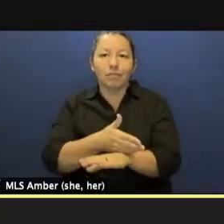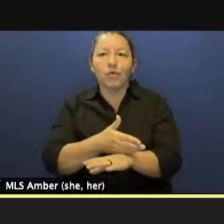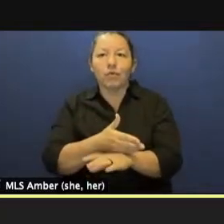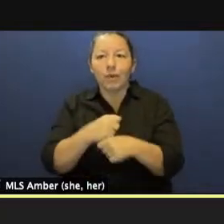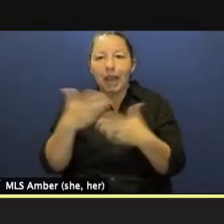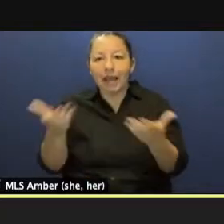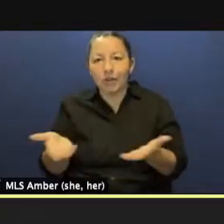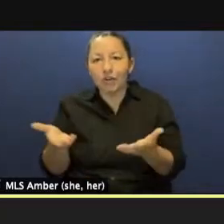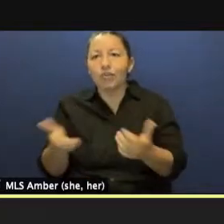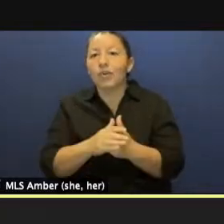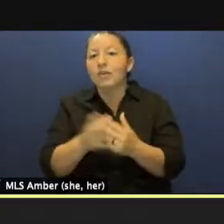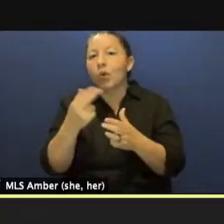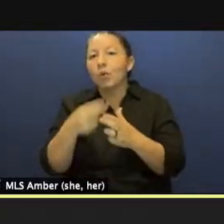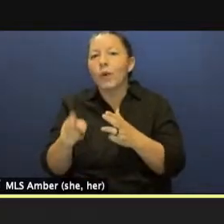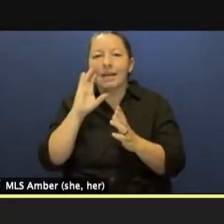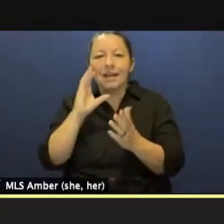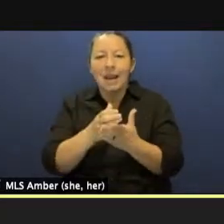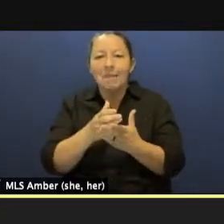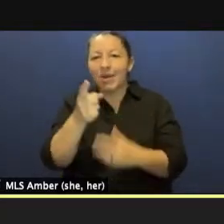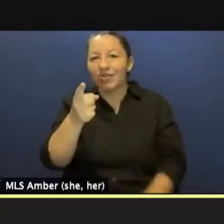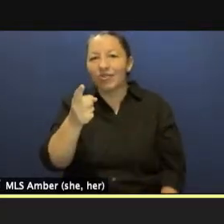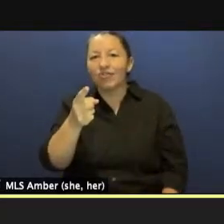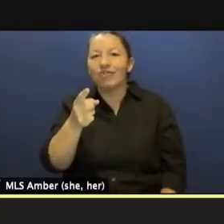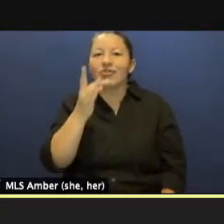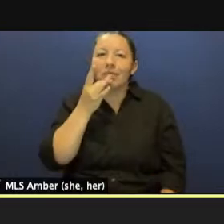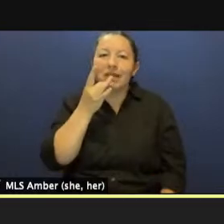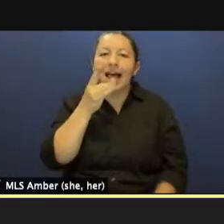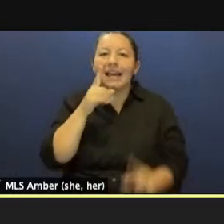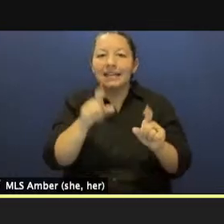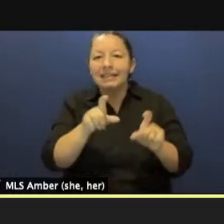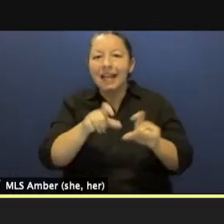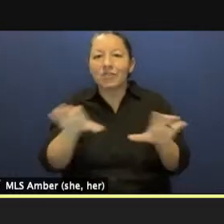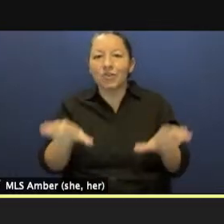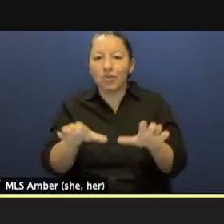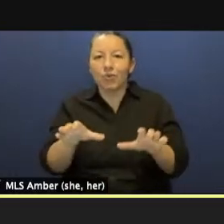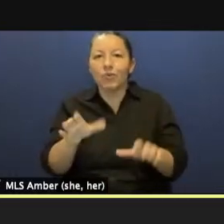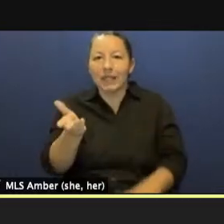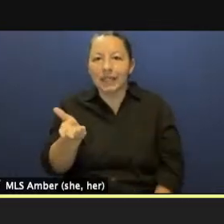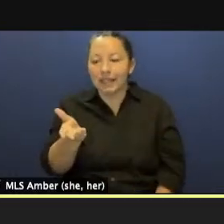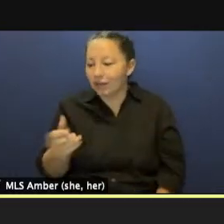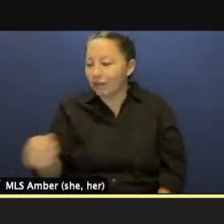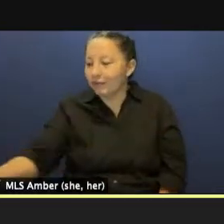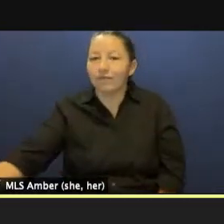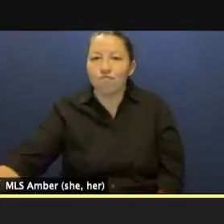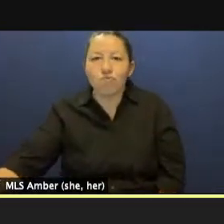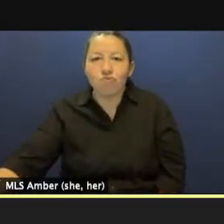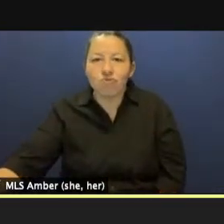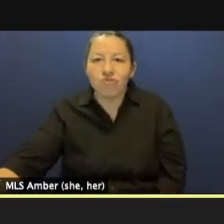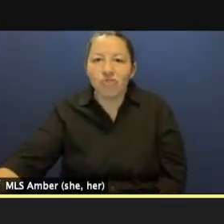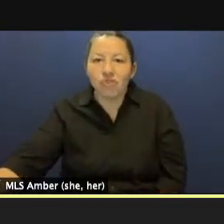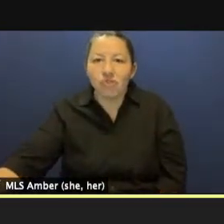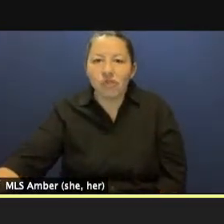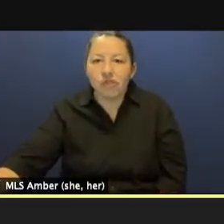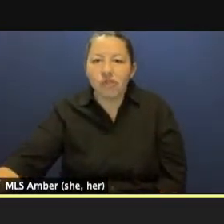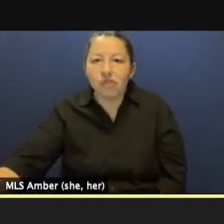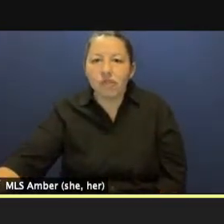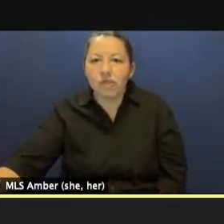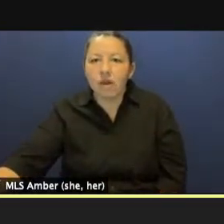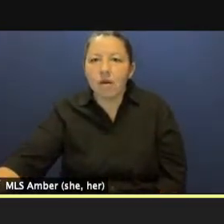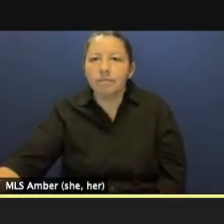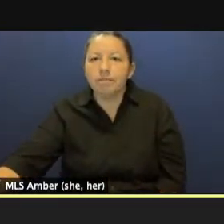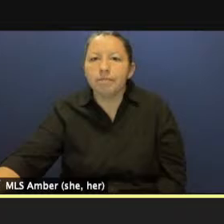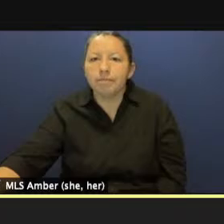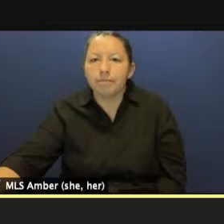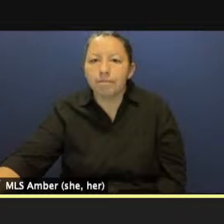quick image of some of the lighting testing we've been doing at Ames, representing soil conditions,